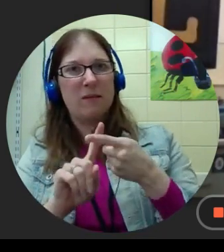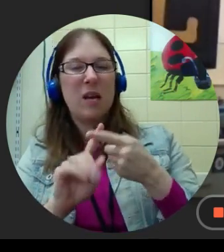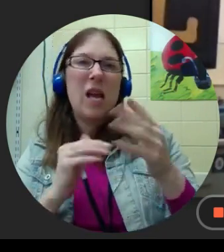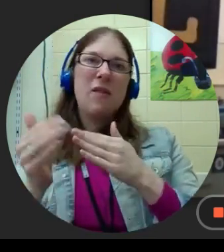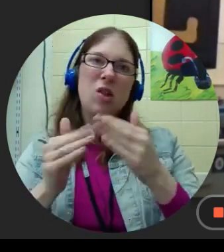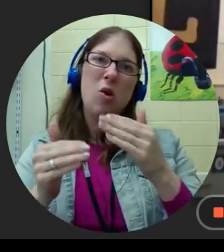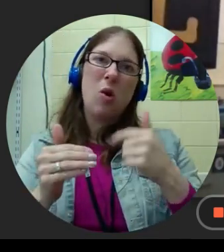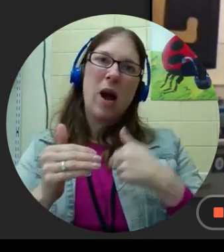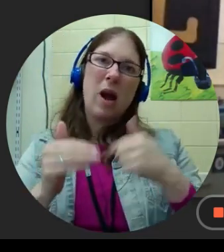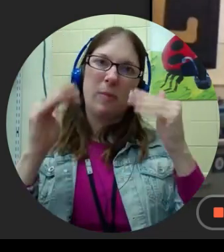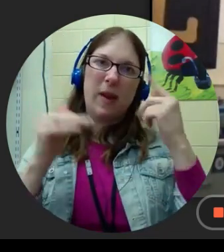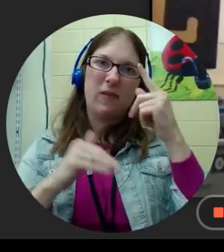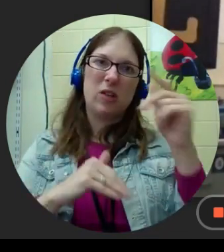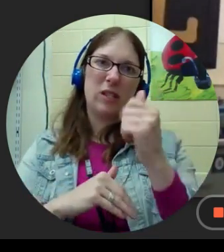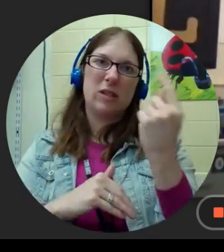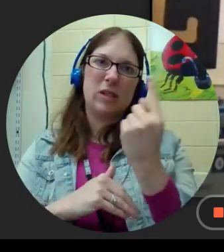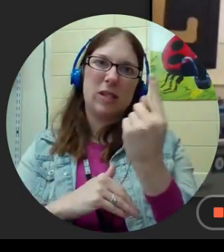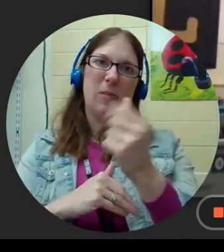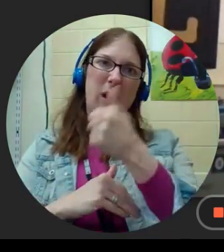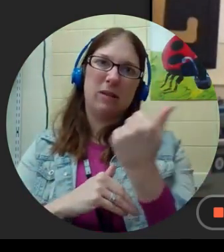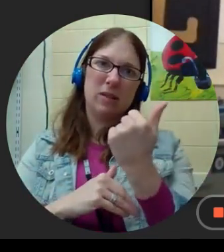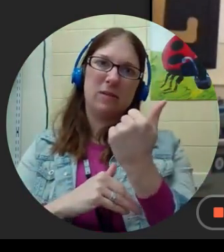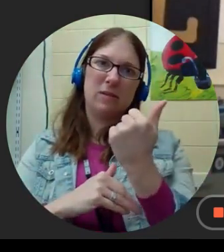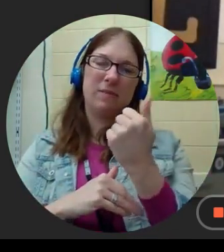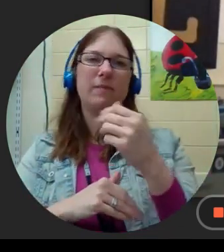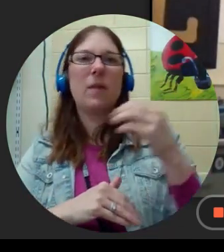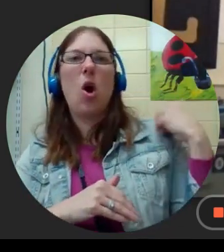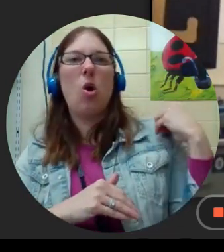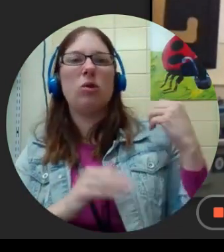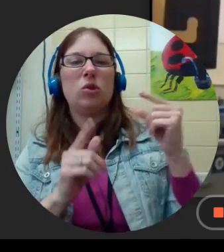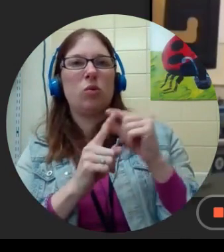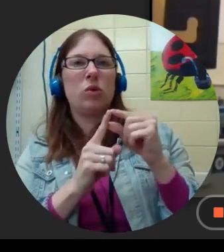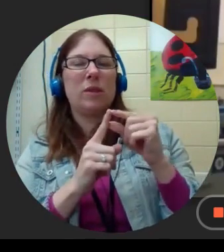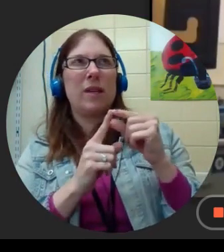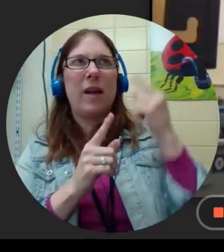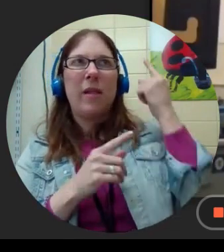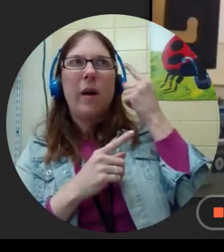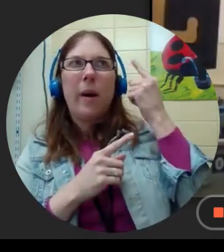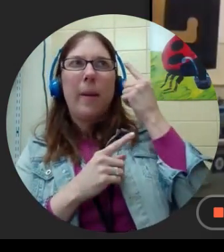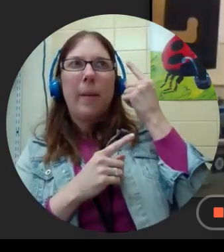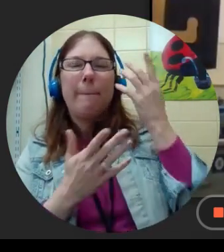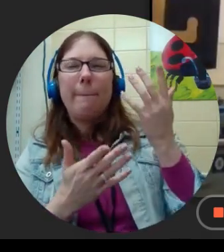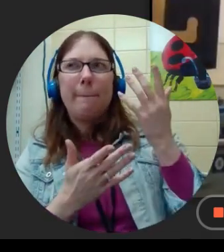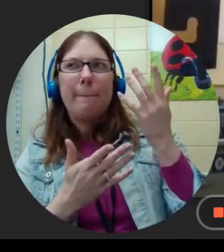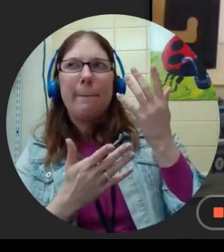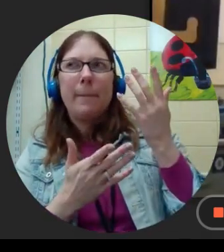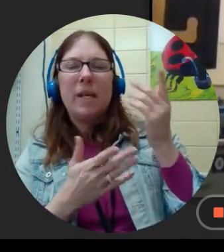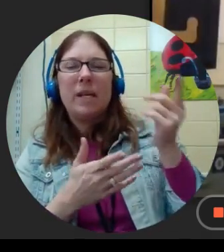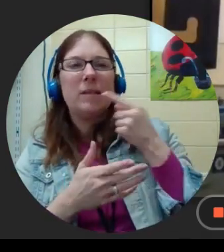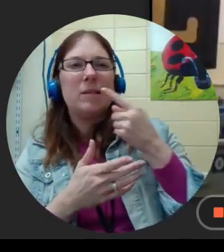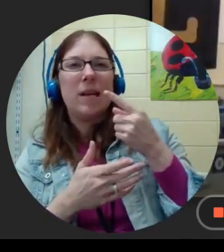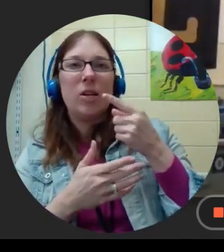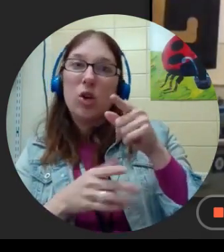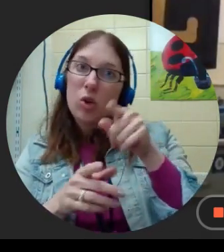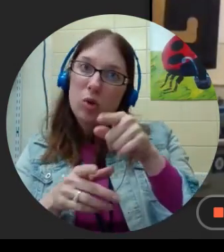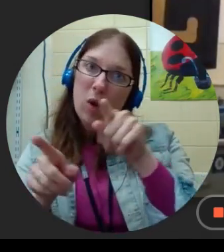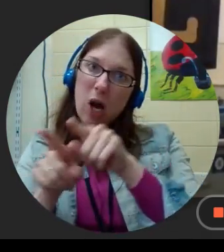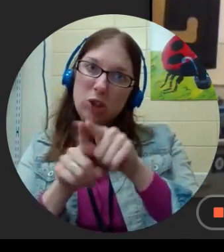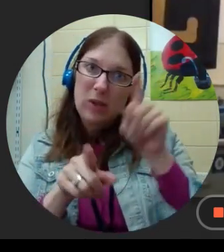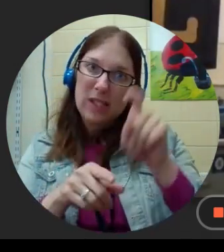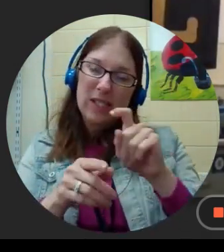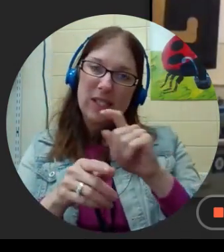for someone else. Owen's words suddenly hit me hard. You also have to be the friend you want to